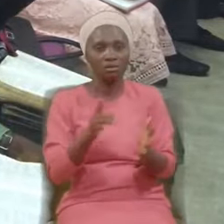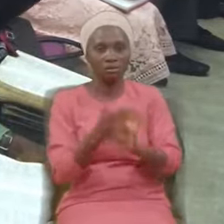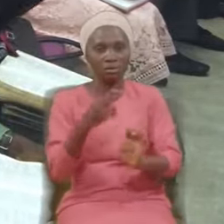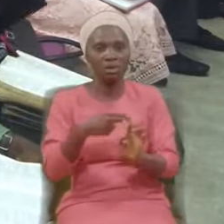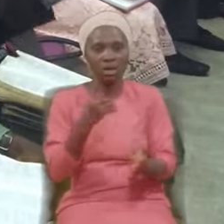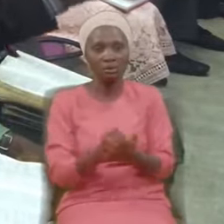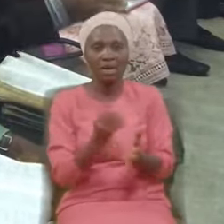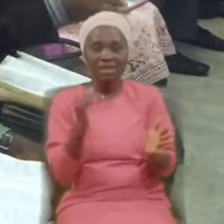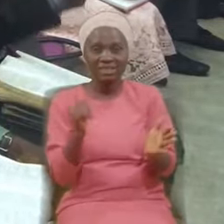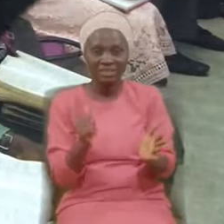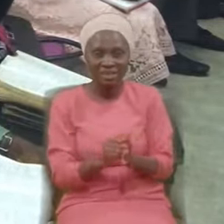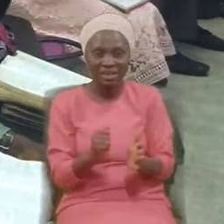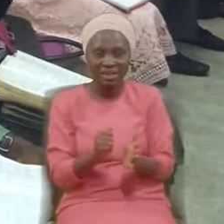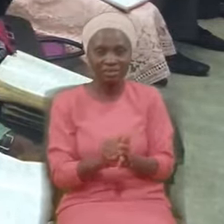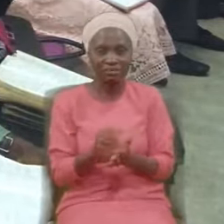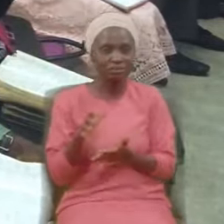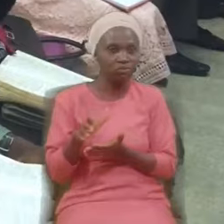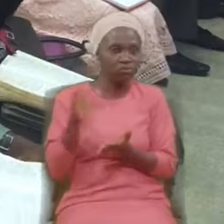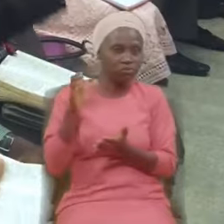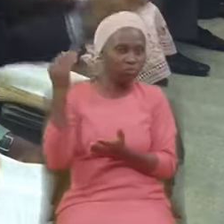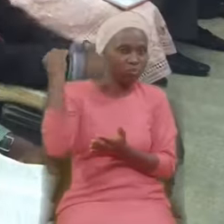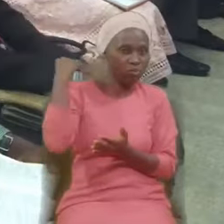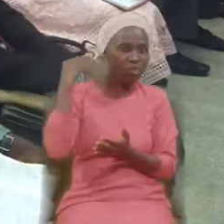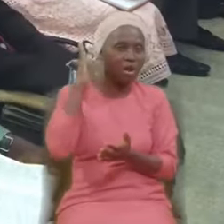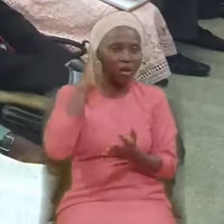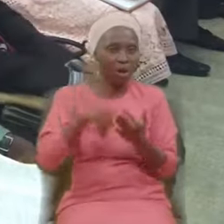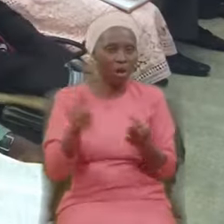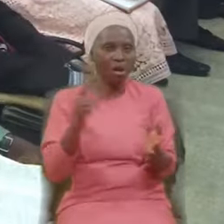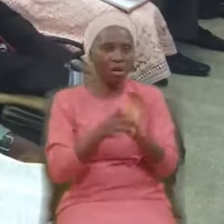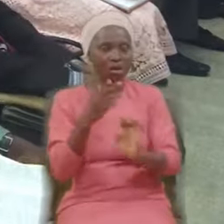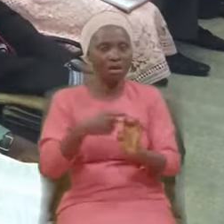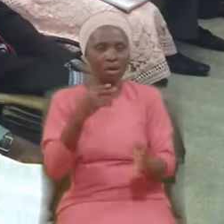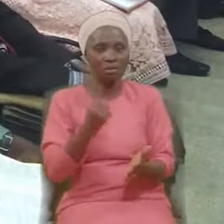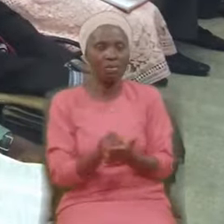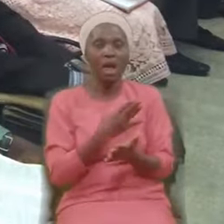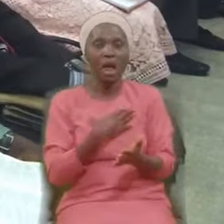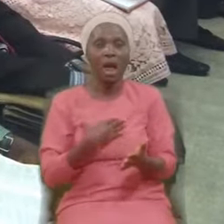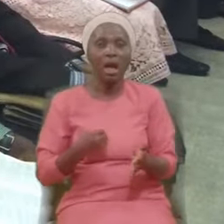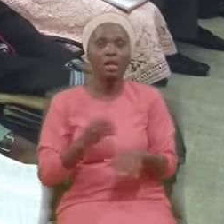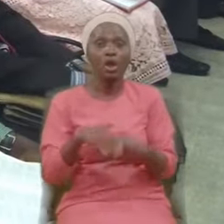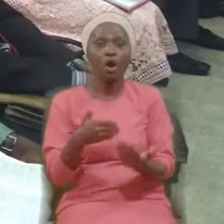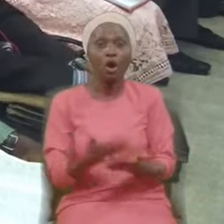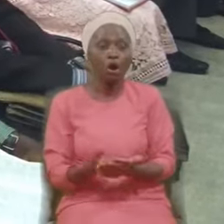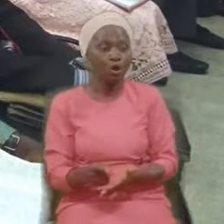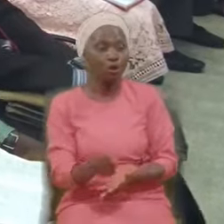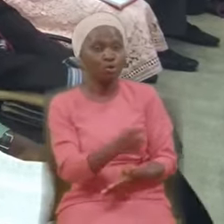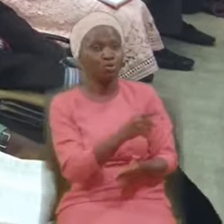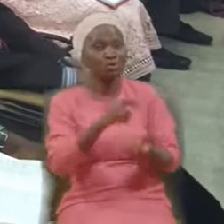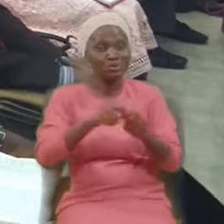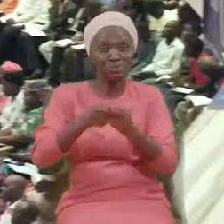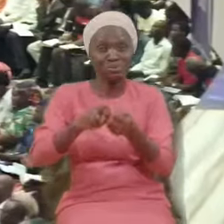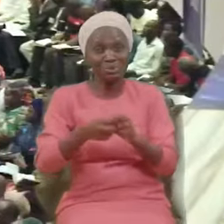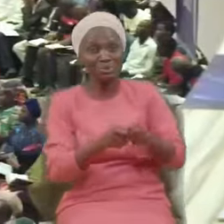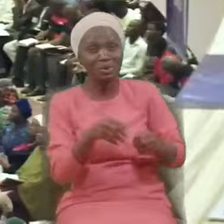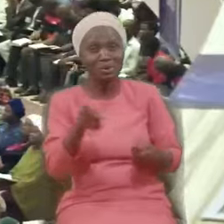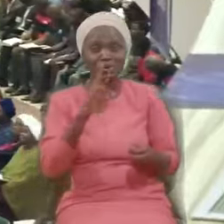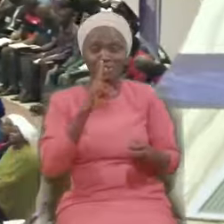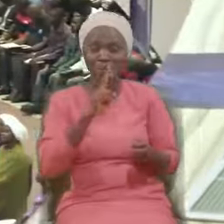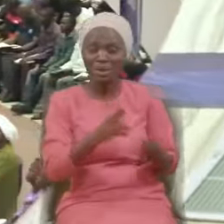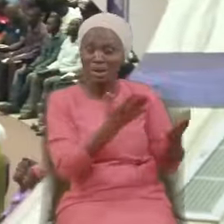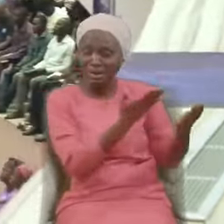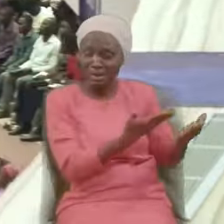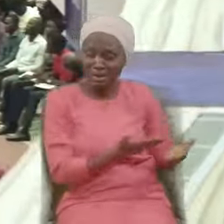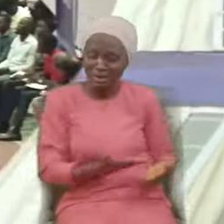That hunchback will vanish away tonight. And all those problems you have been carrying about, and